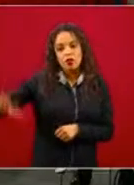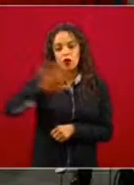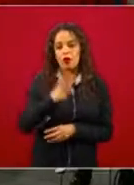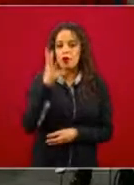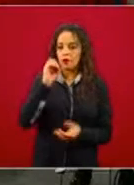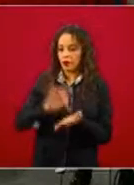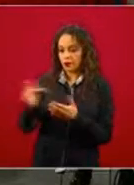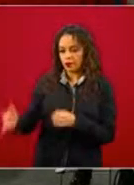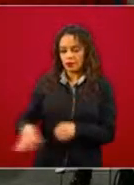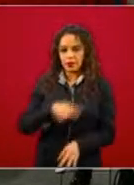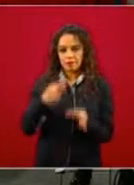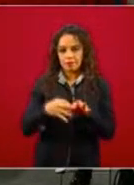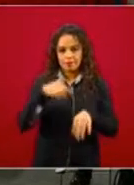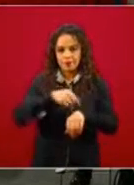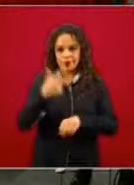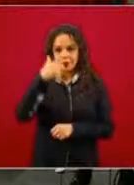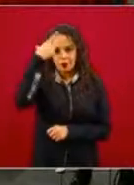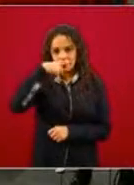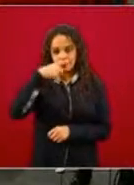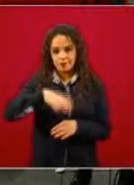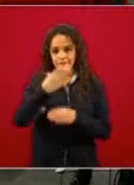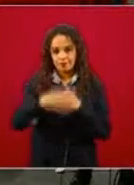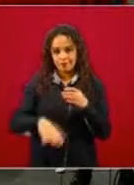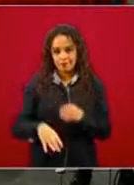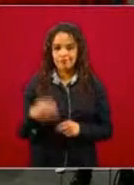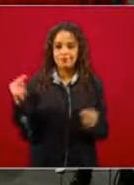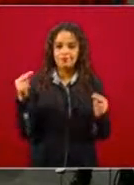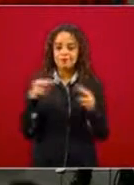that you have been assigned for all of us. It is 8